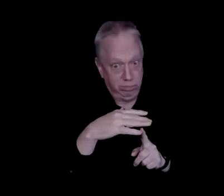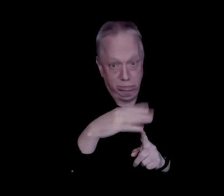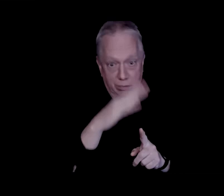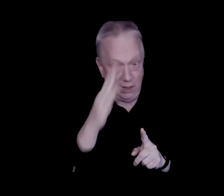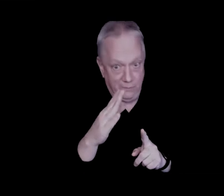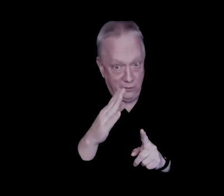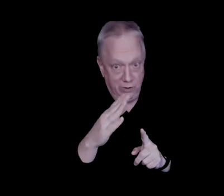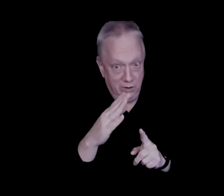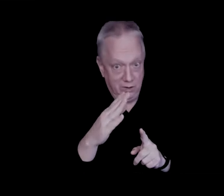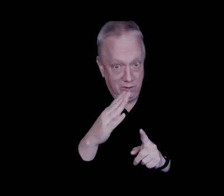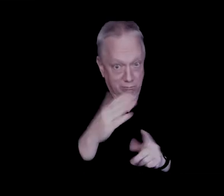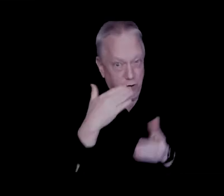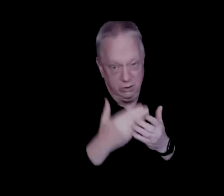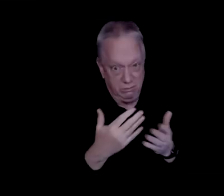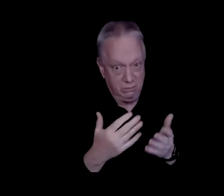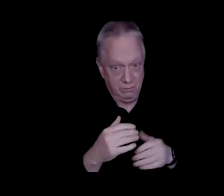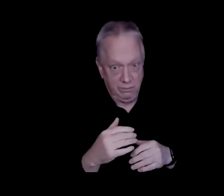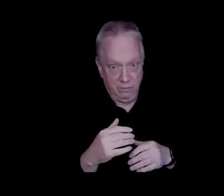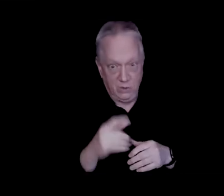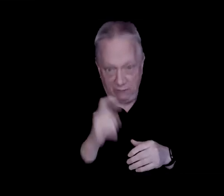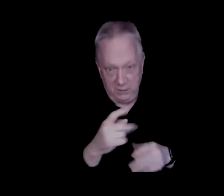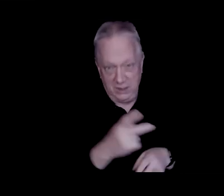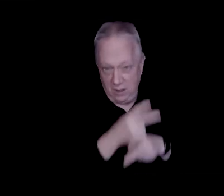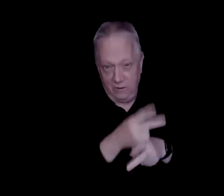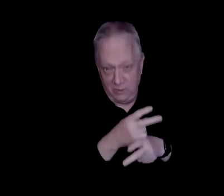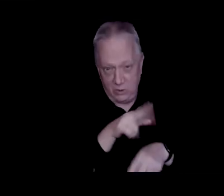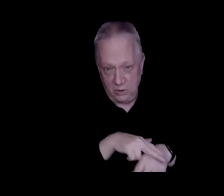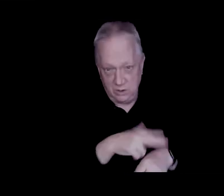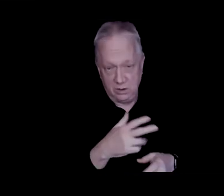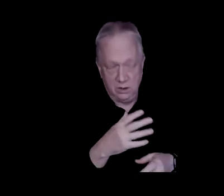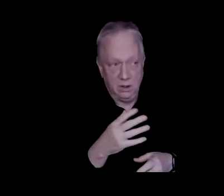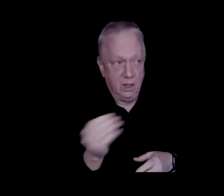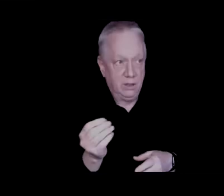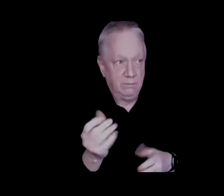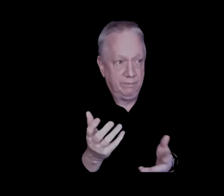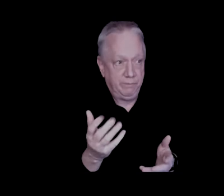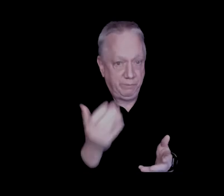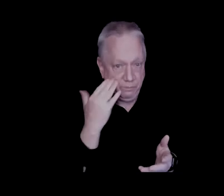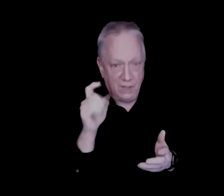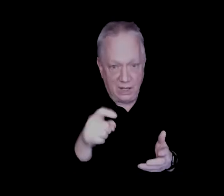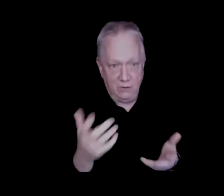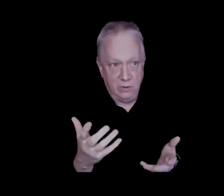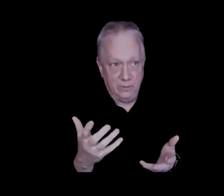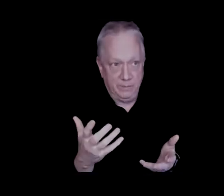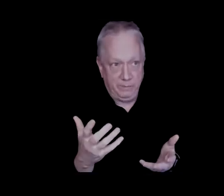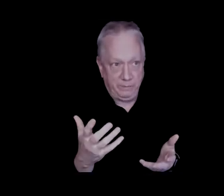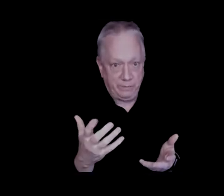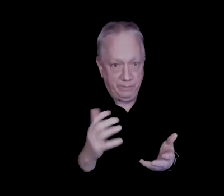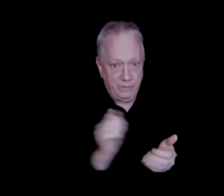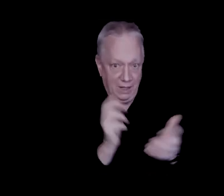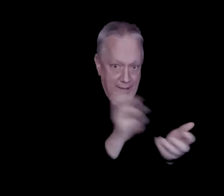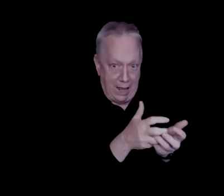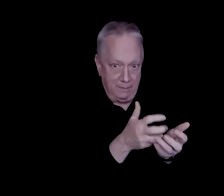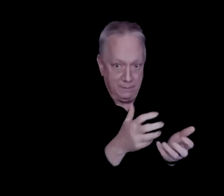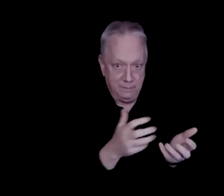very good. I mean, you have to be careful, of course, and you have to adapt